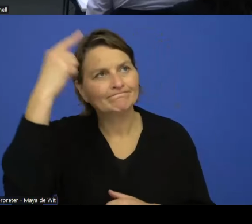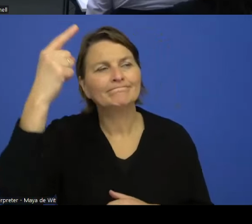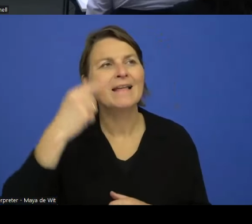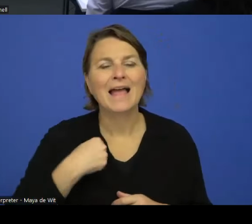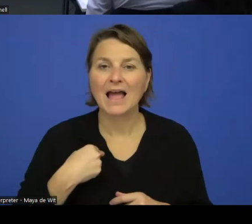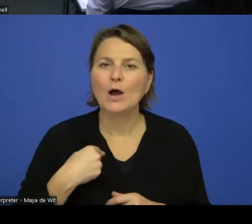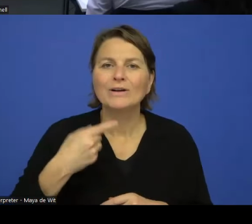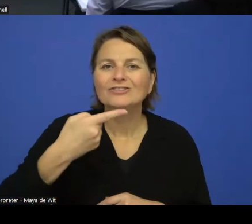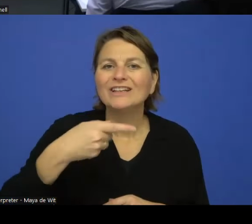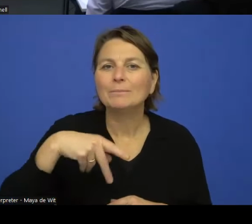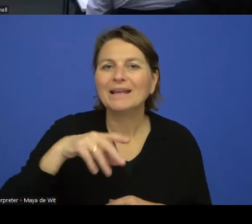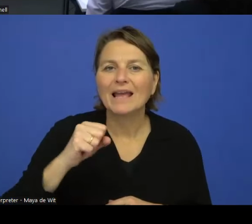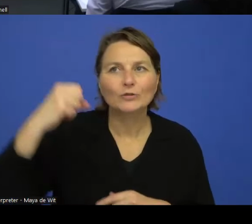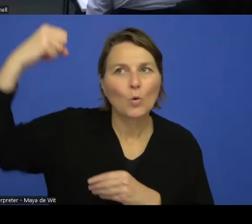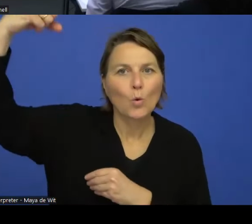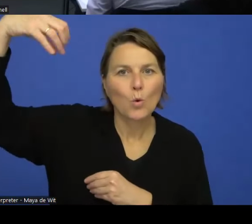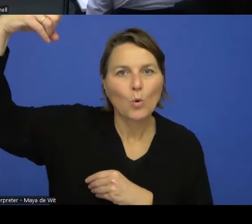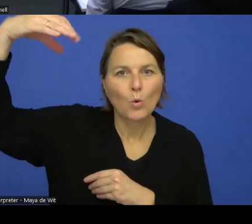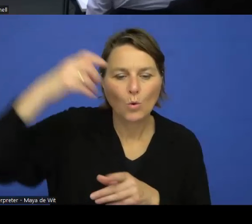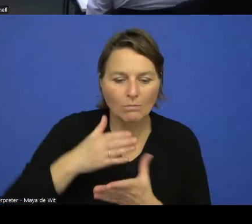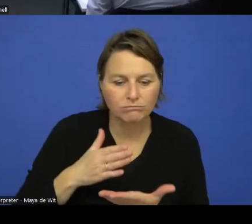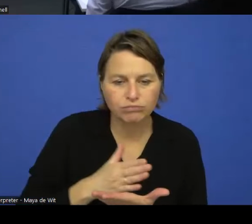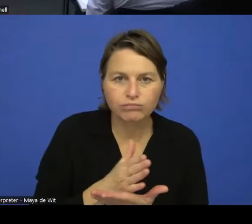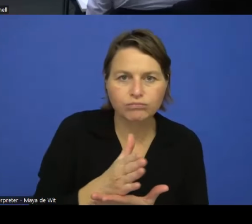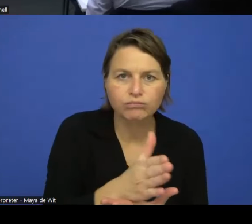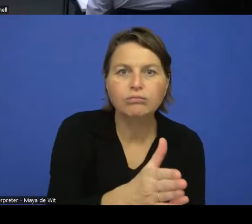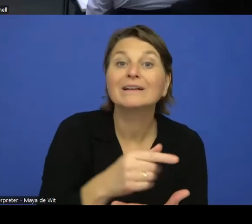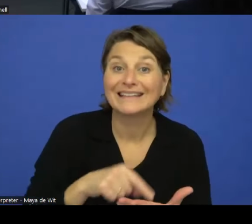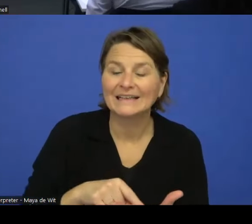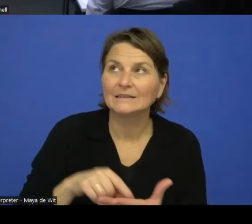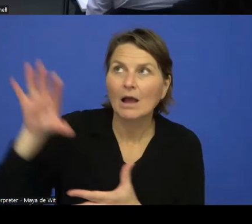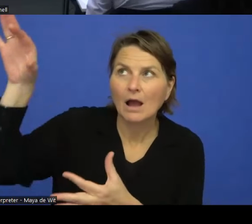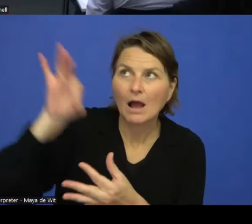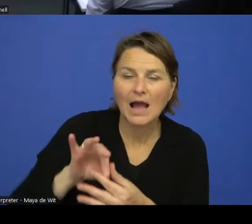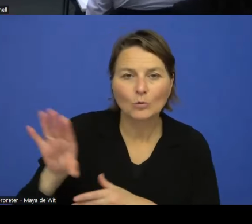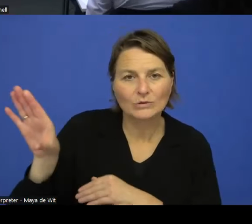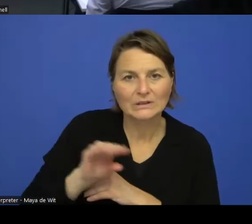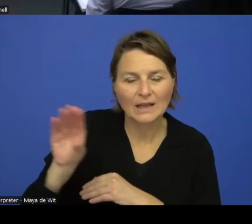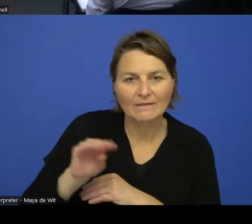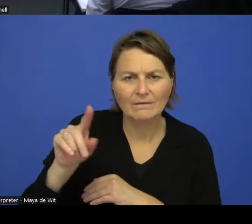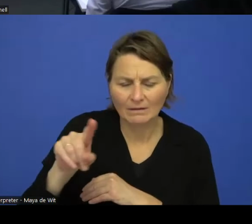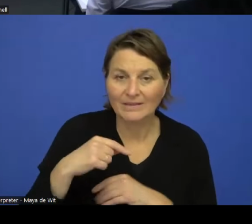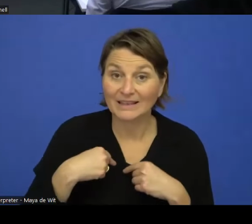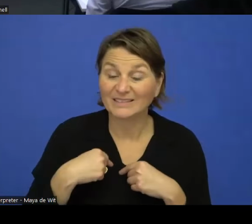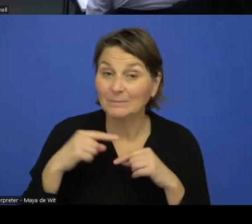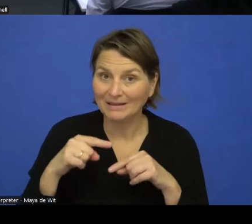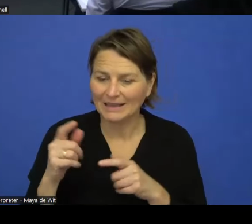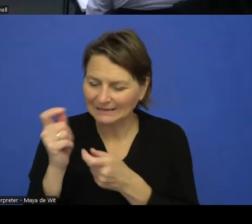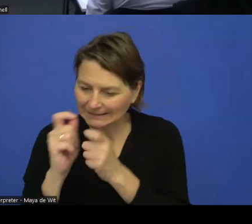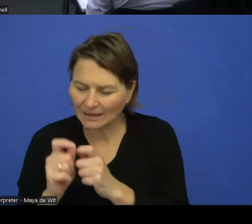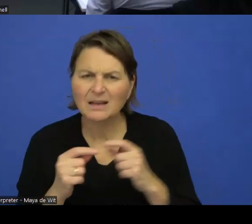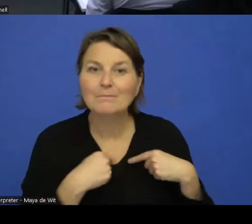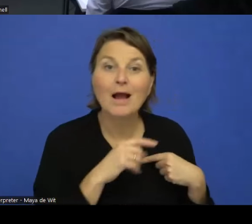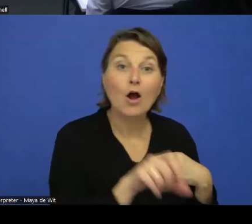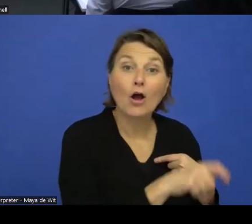and, the global navigation satellite systems compared to the people who are actually designing the tags that are going to be used